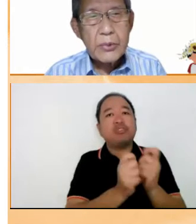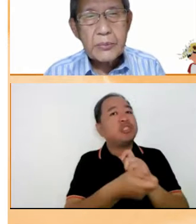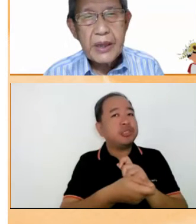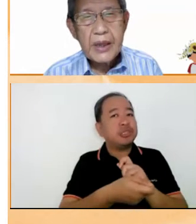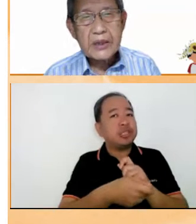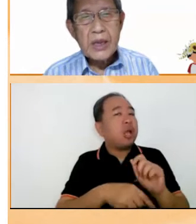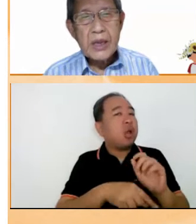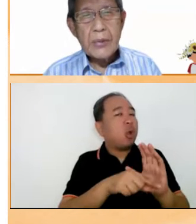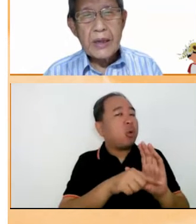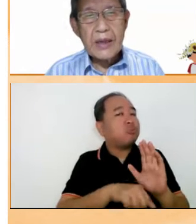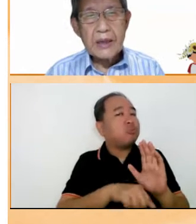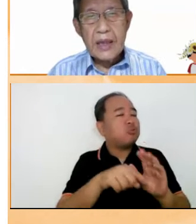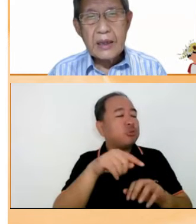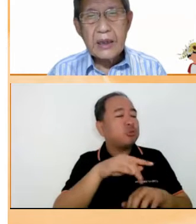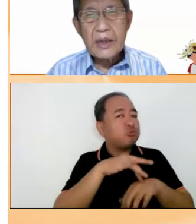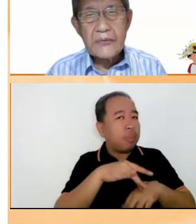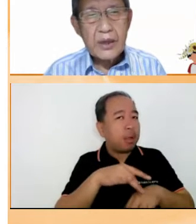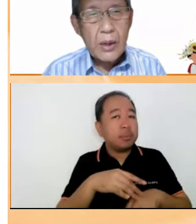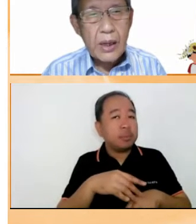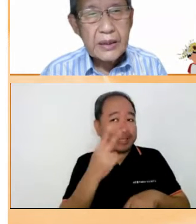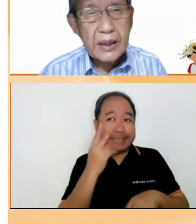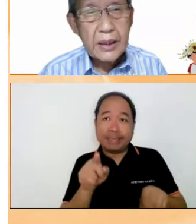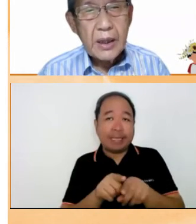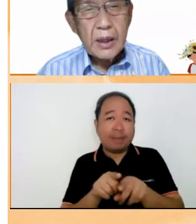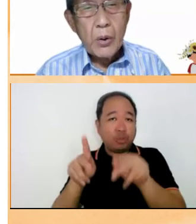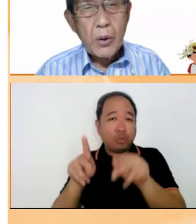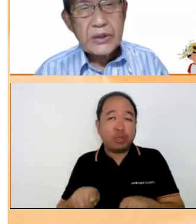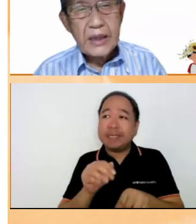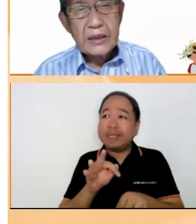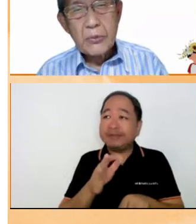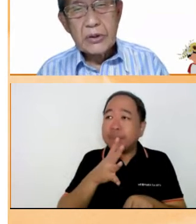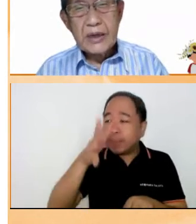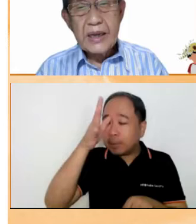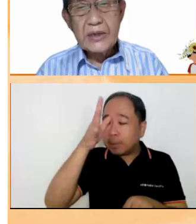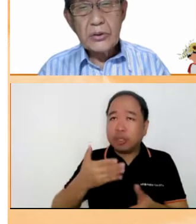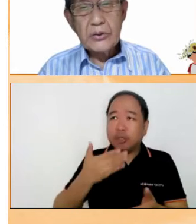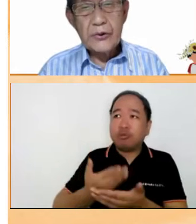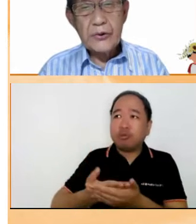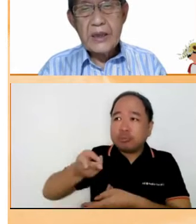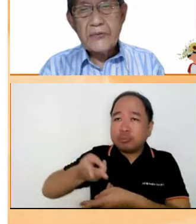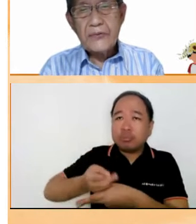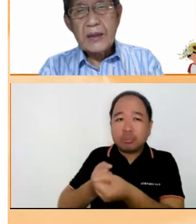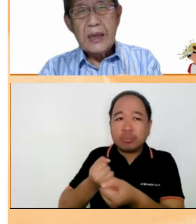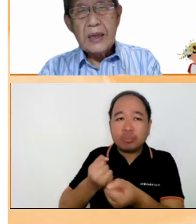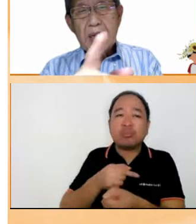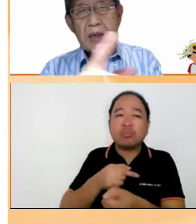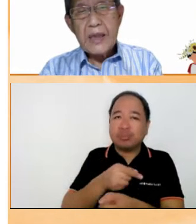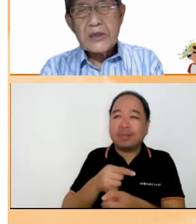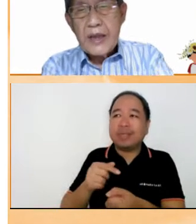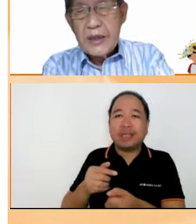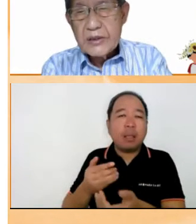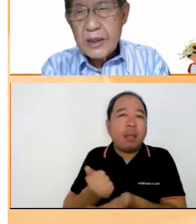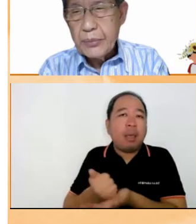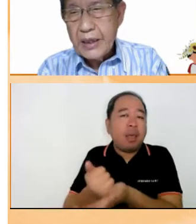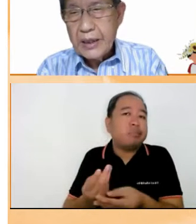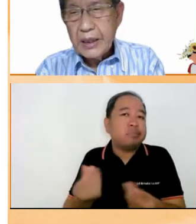with human beings. Parental caregiving quality, postnatal moderation for the infant, that